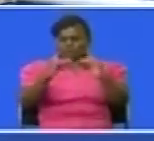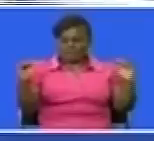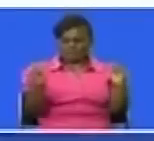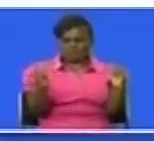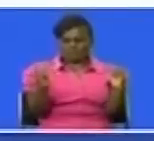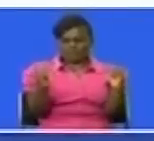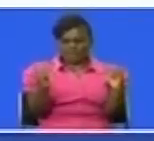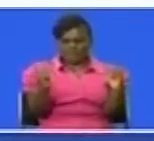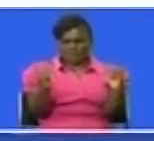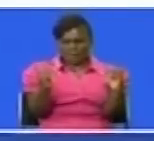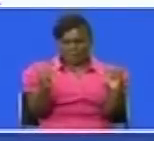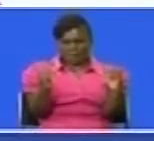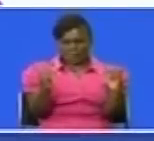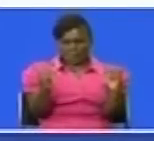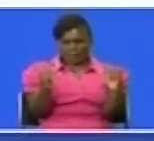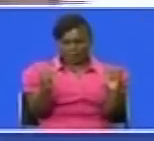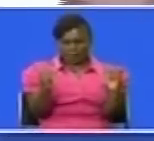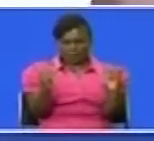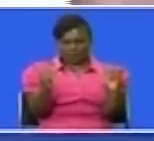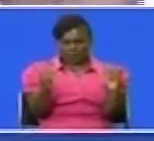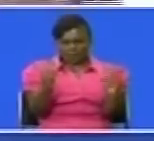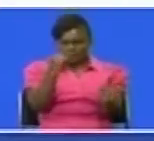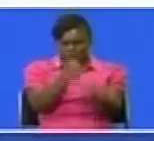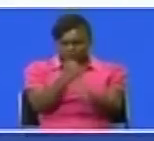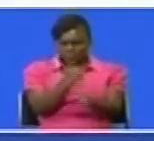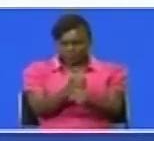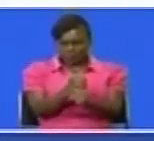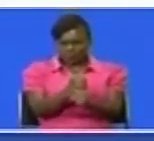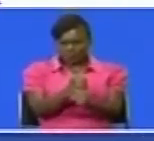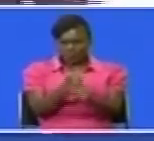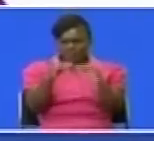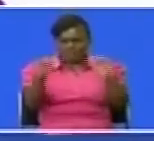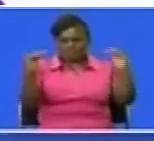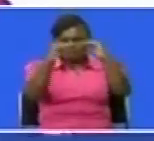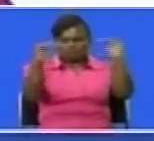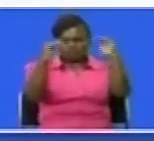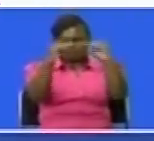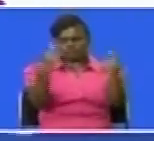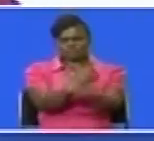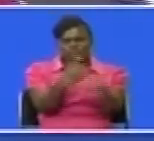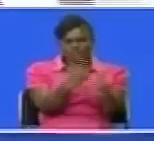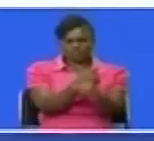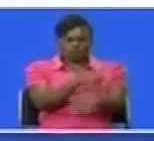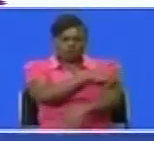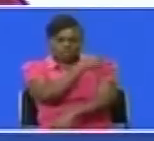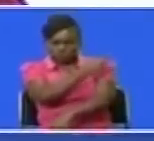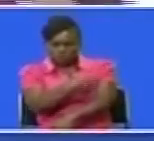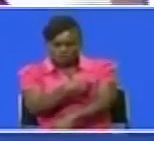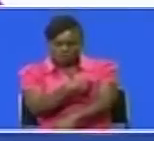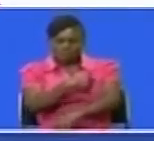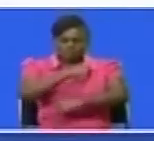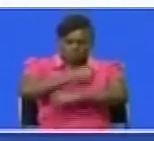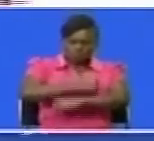a number of markets, which even D himself admits was done to equality levels in the different presenters, not only markets, or hospitals, schools, to